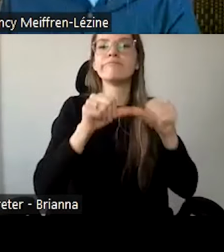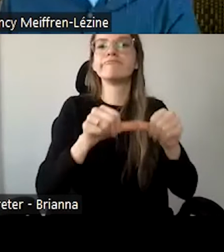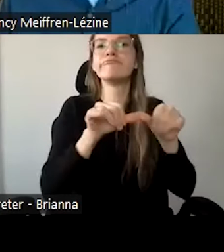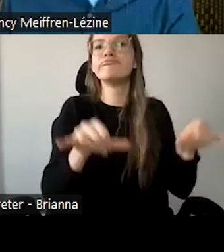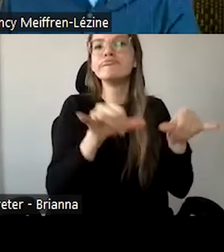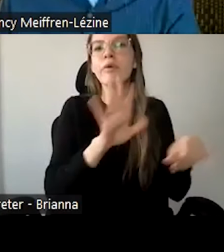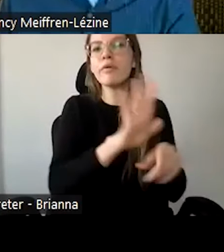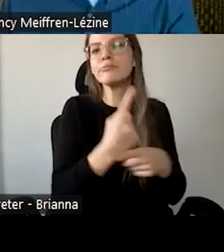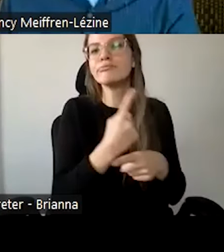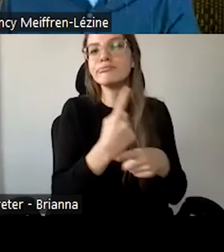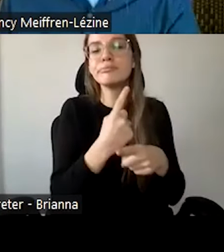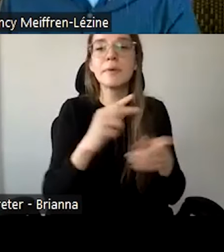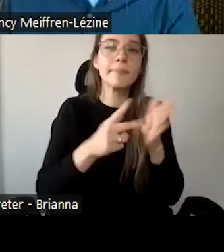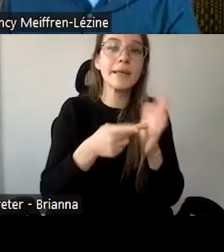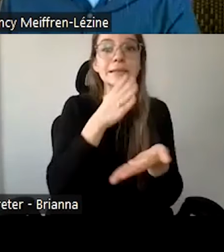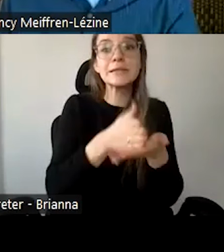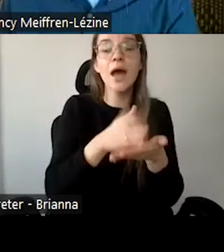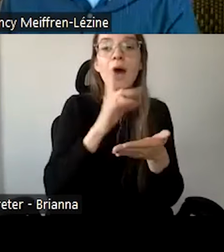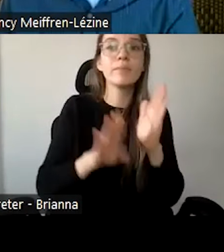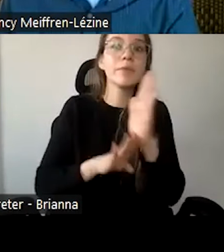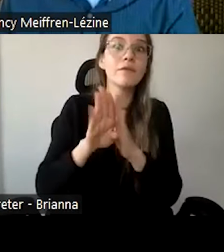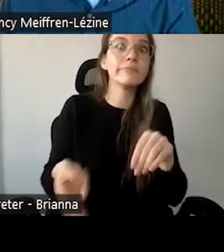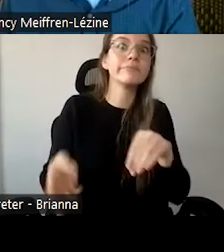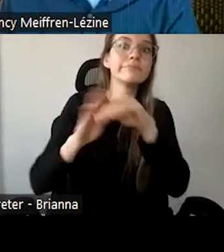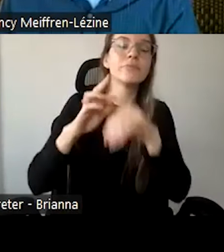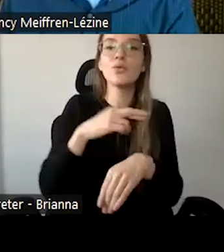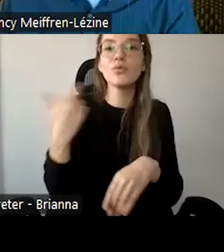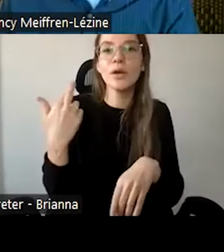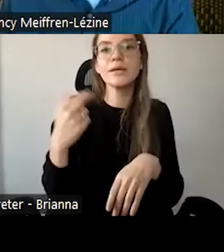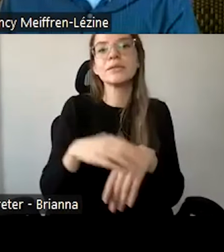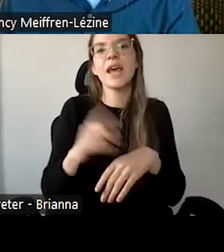right? It stops them from developing that higher risk, so it intervenes